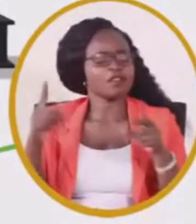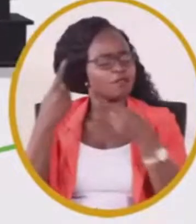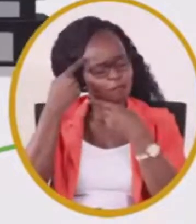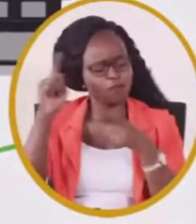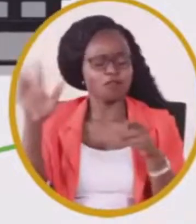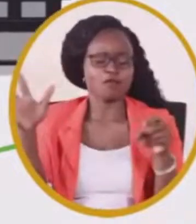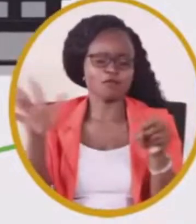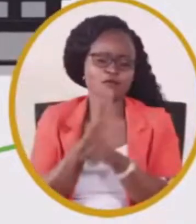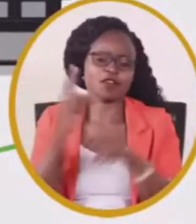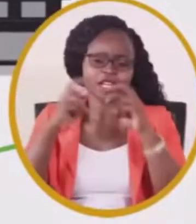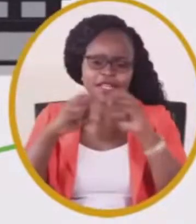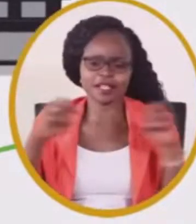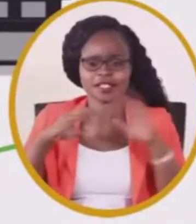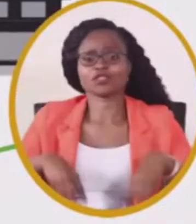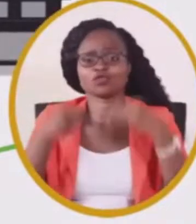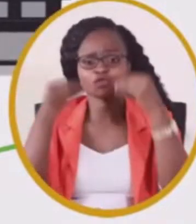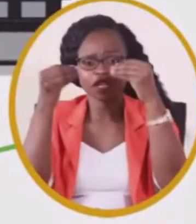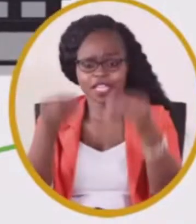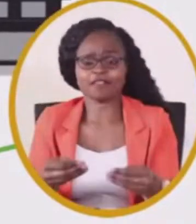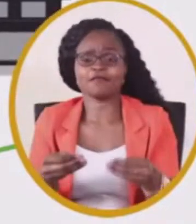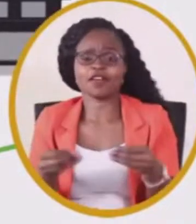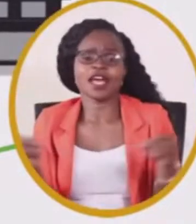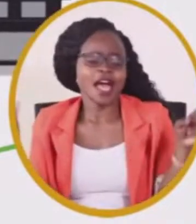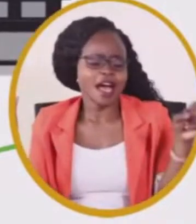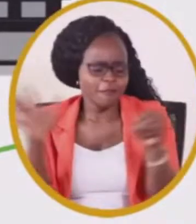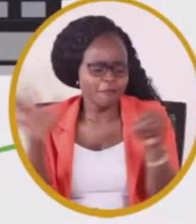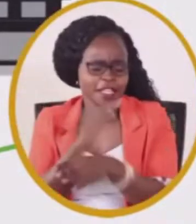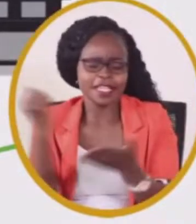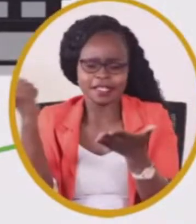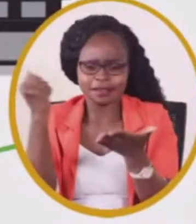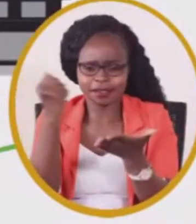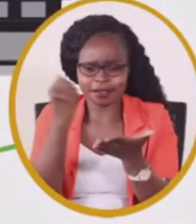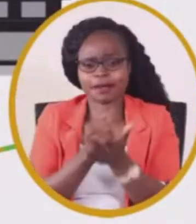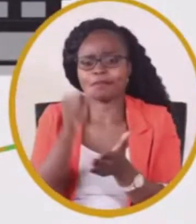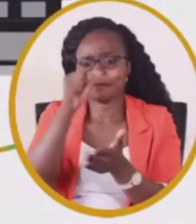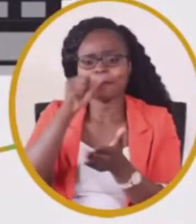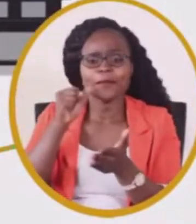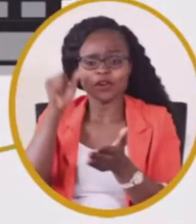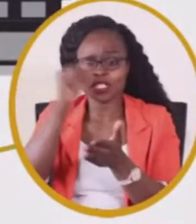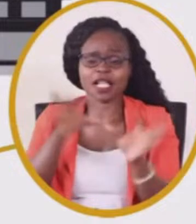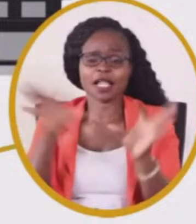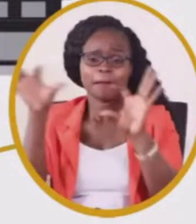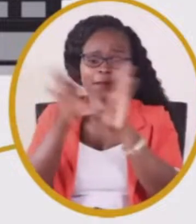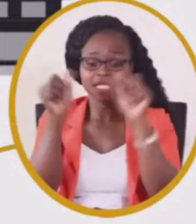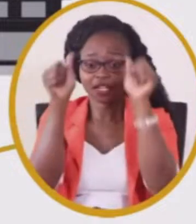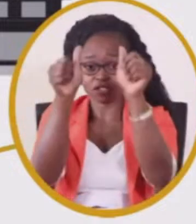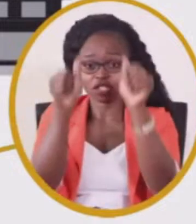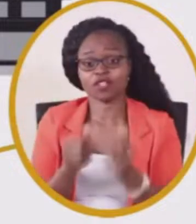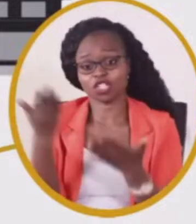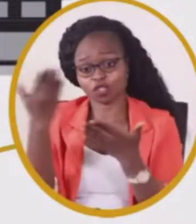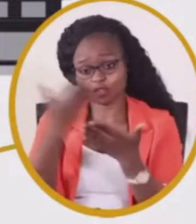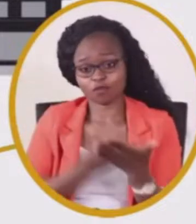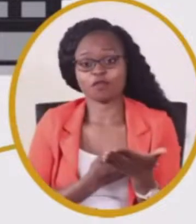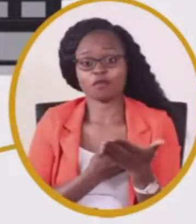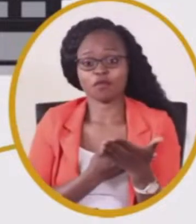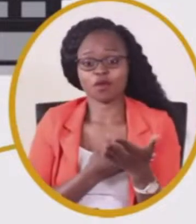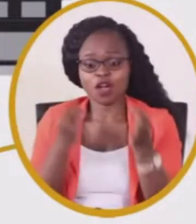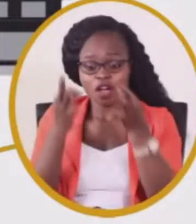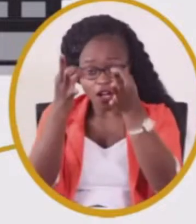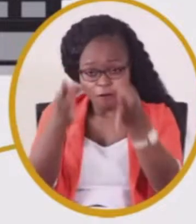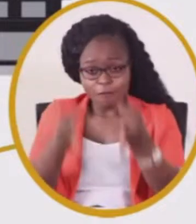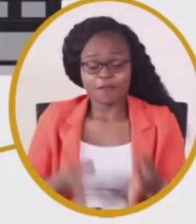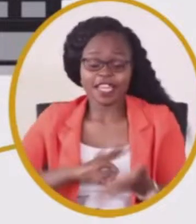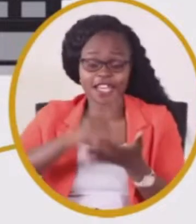required to provide a duly filled and stamped or sealed merger notification form, audited